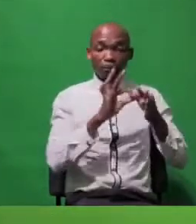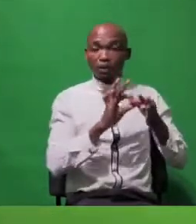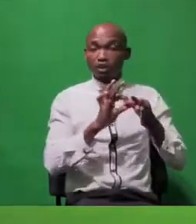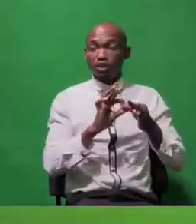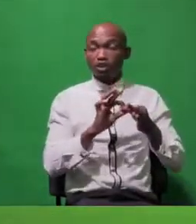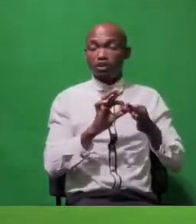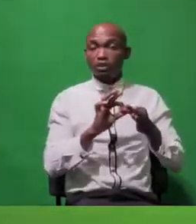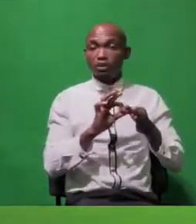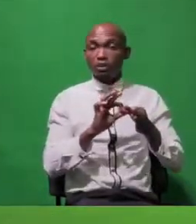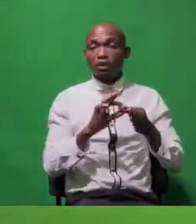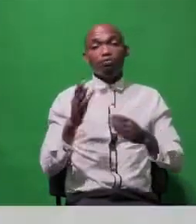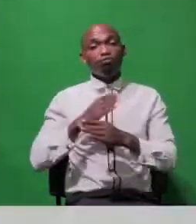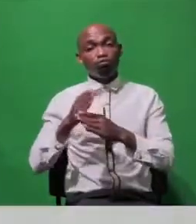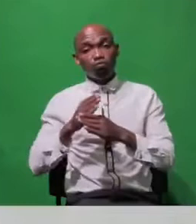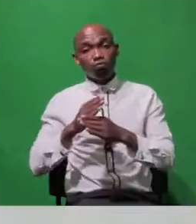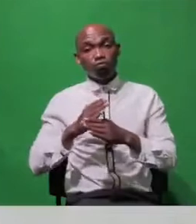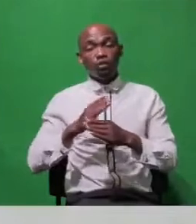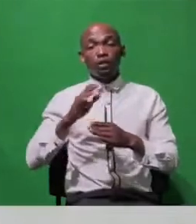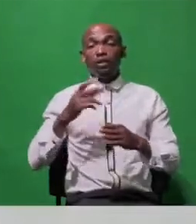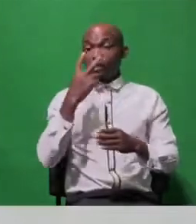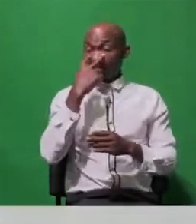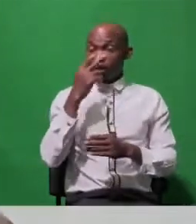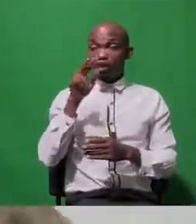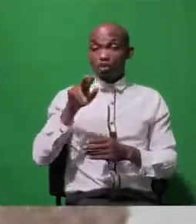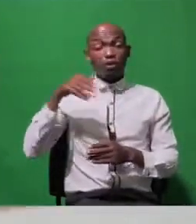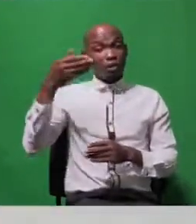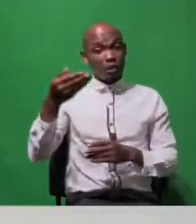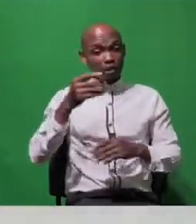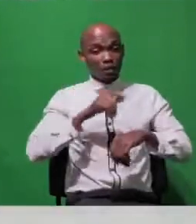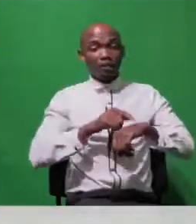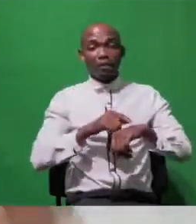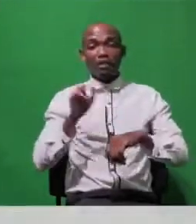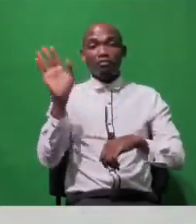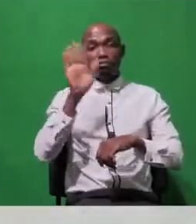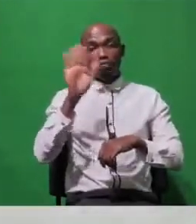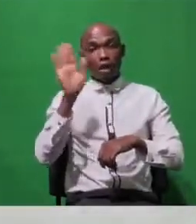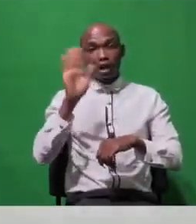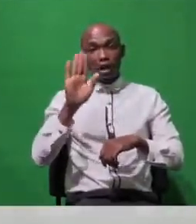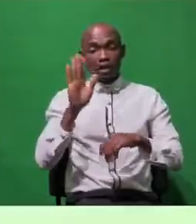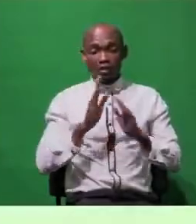cooperations. And I'll see you next time. Thank you very much. Bye.